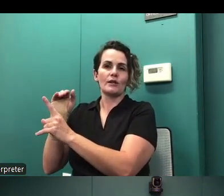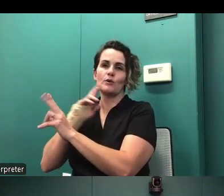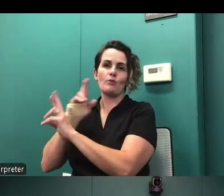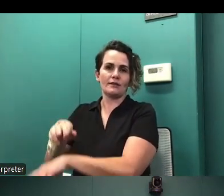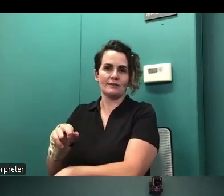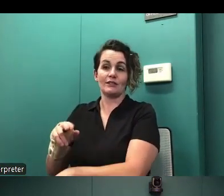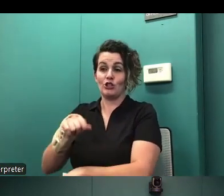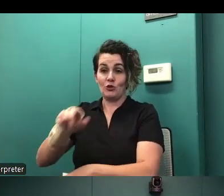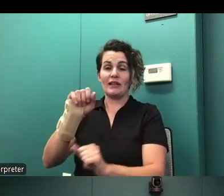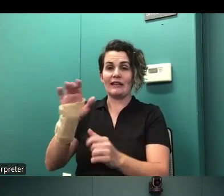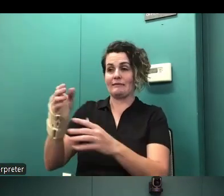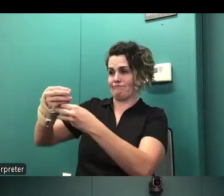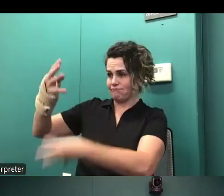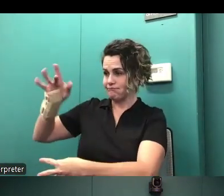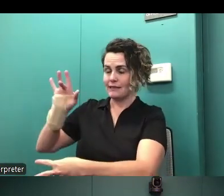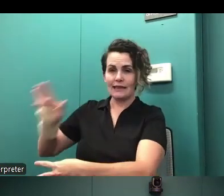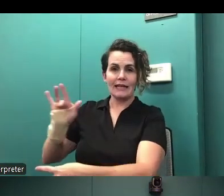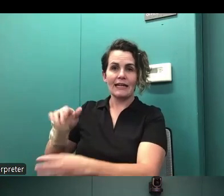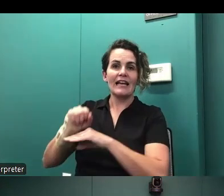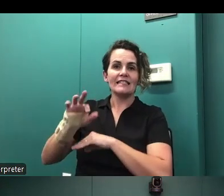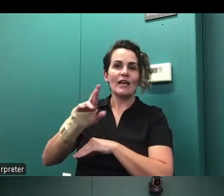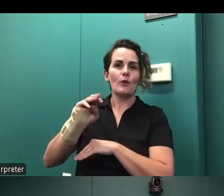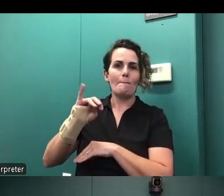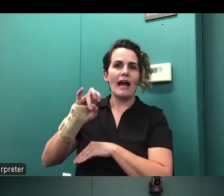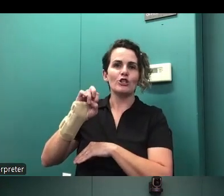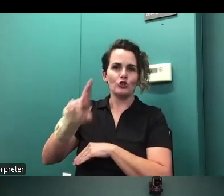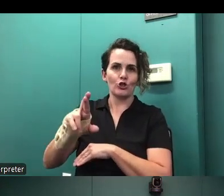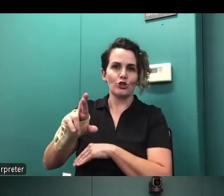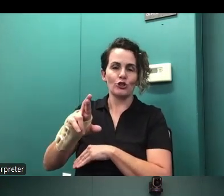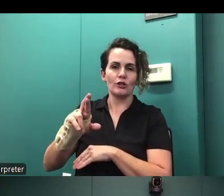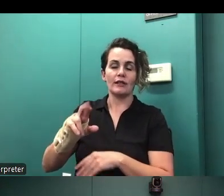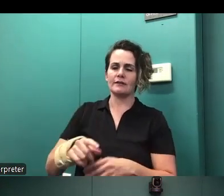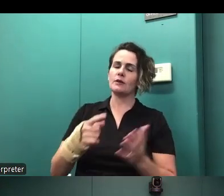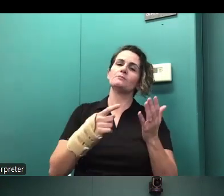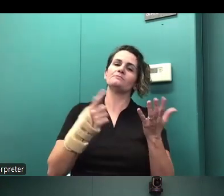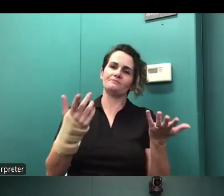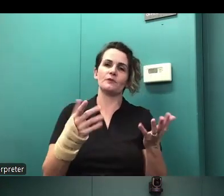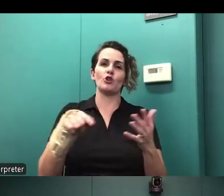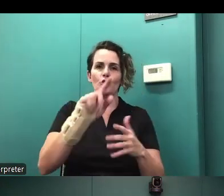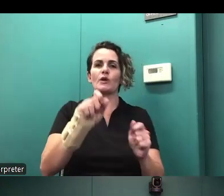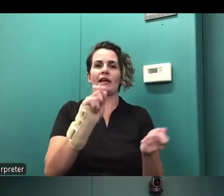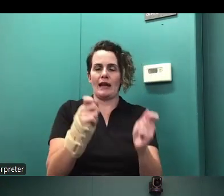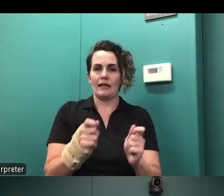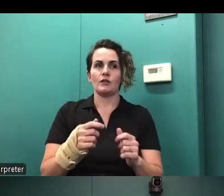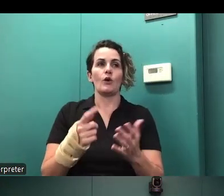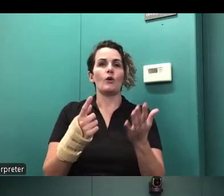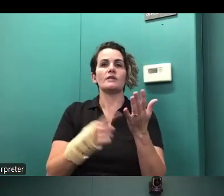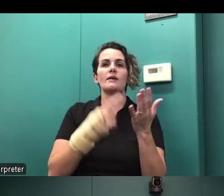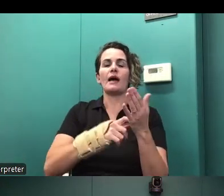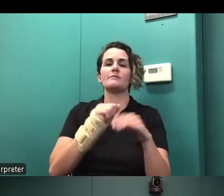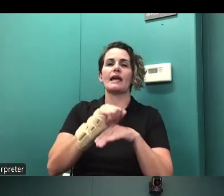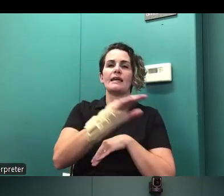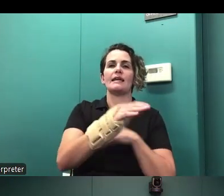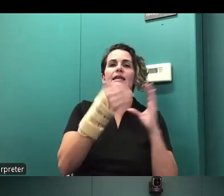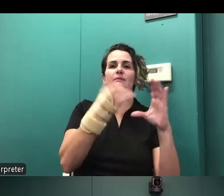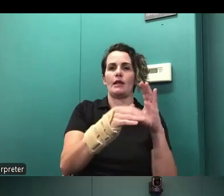little menu, then you can edit. Because sometimes I've sent an email out to a teacher and they respond from a different